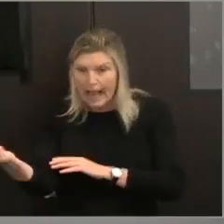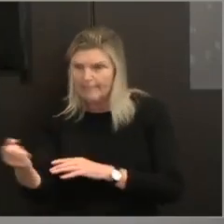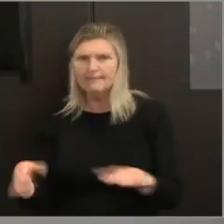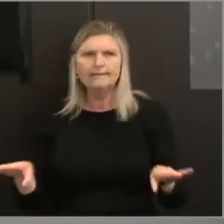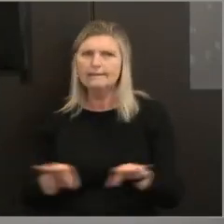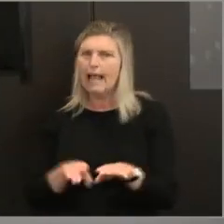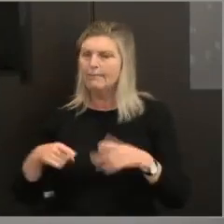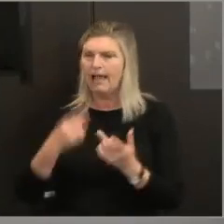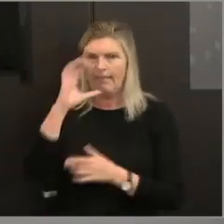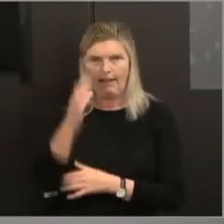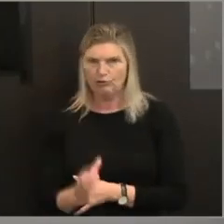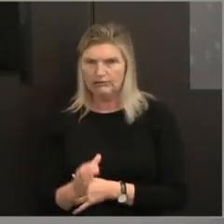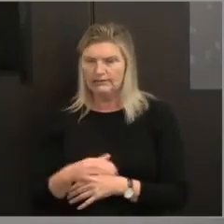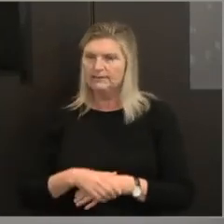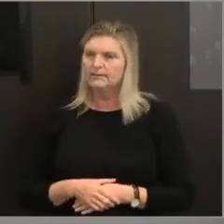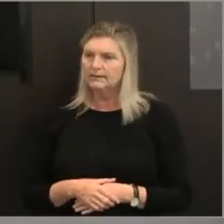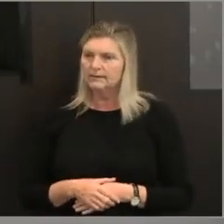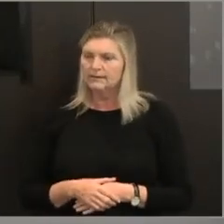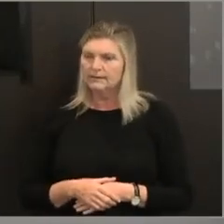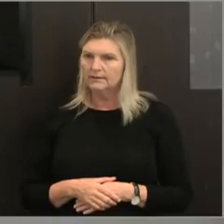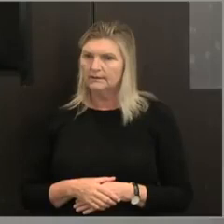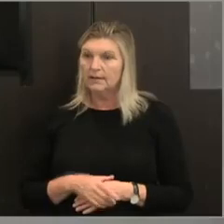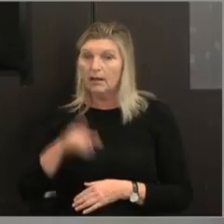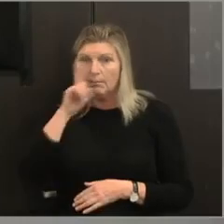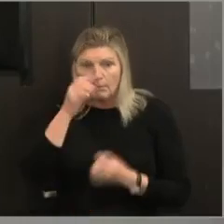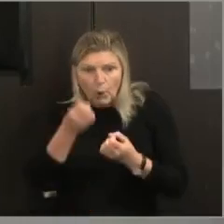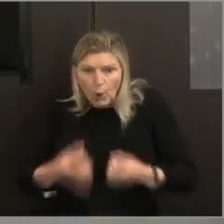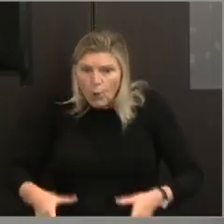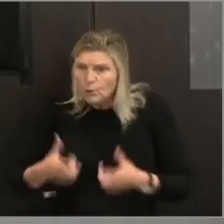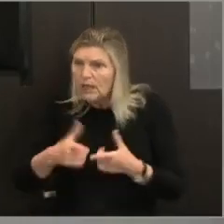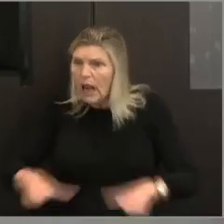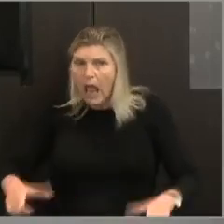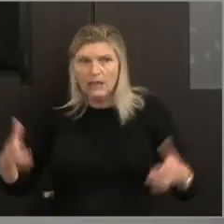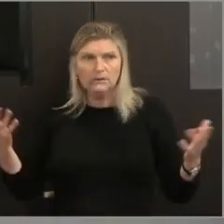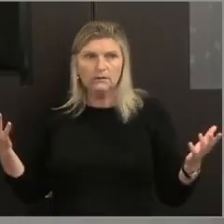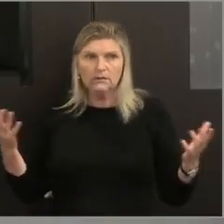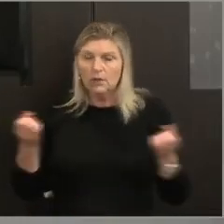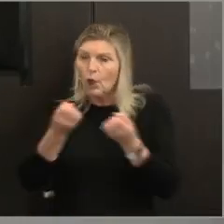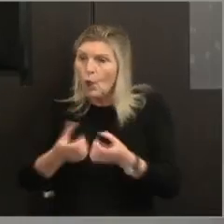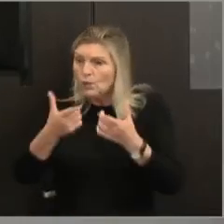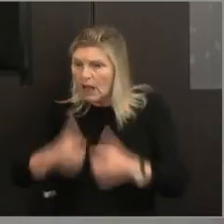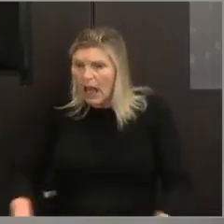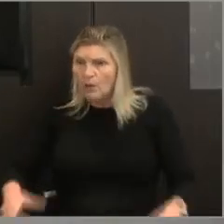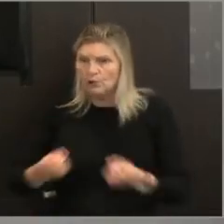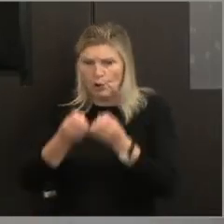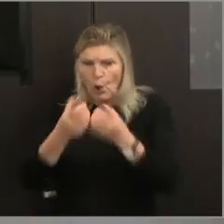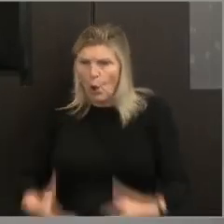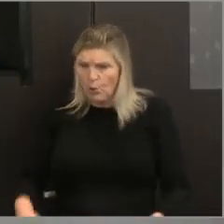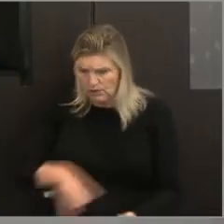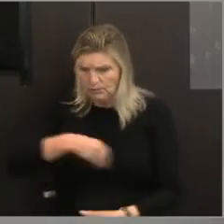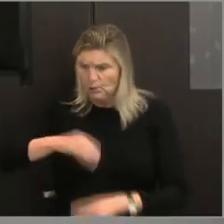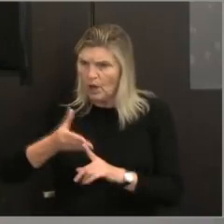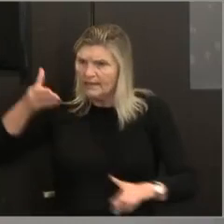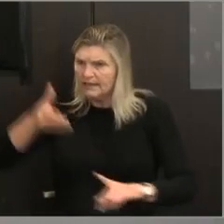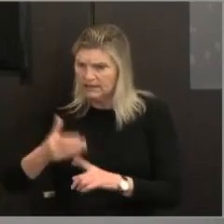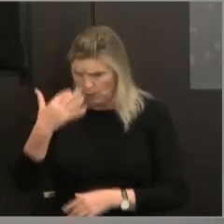other countries, and dispossession is dispossession, even when it is carried out with